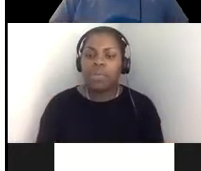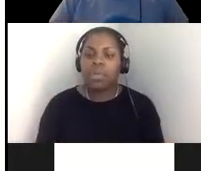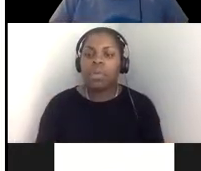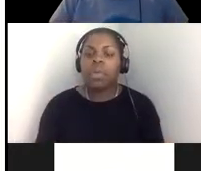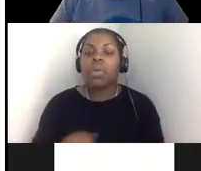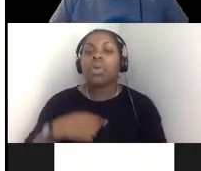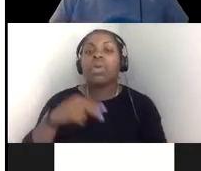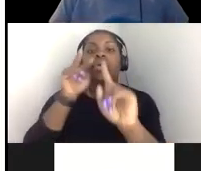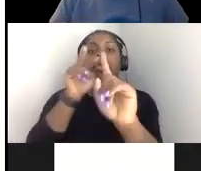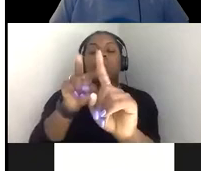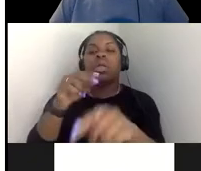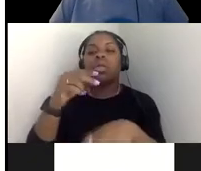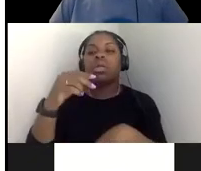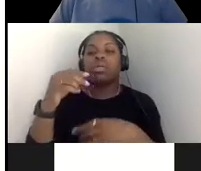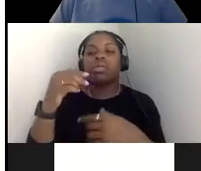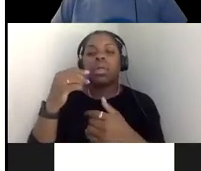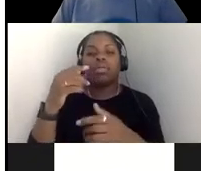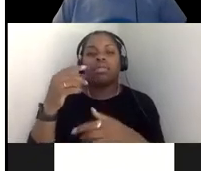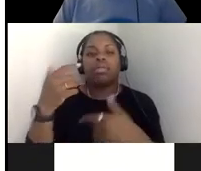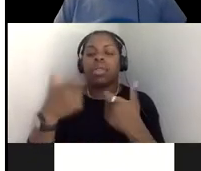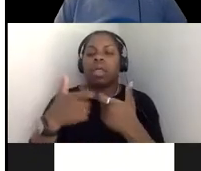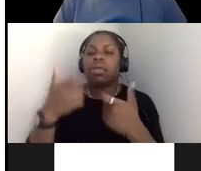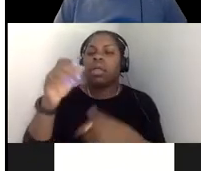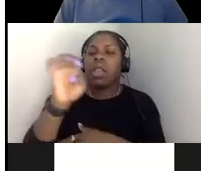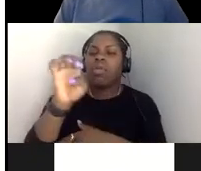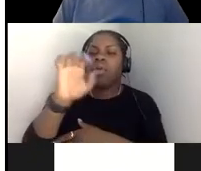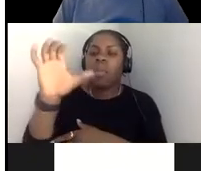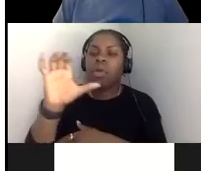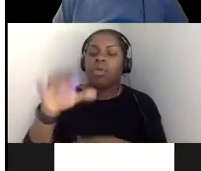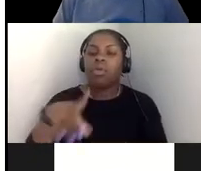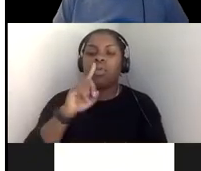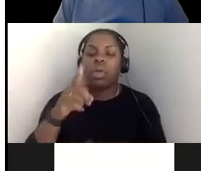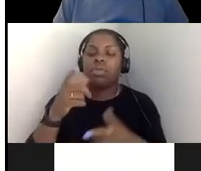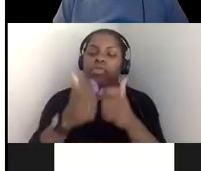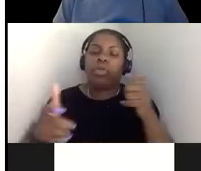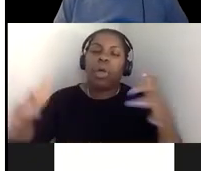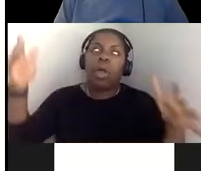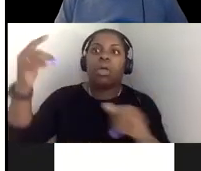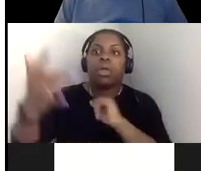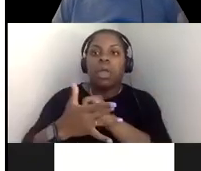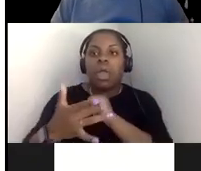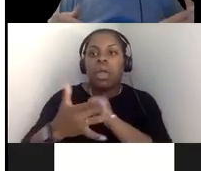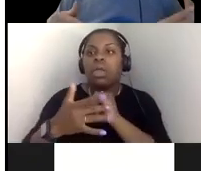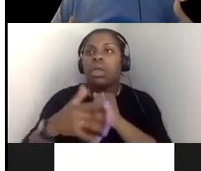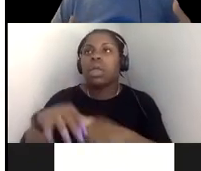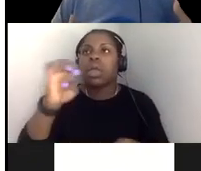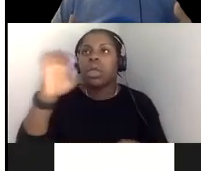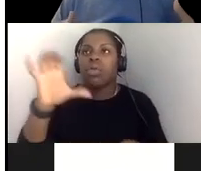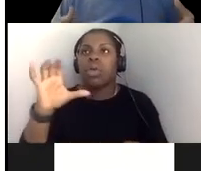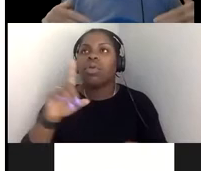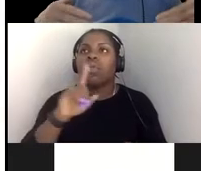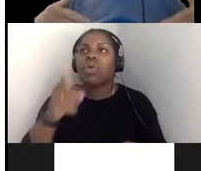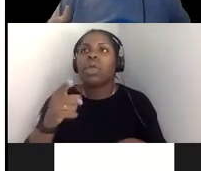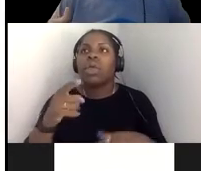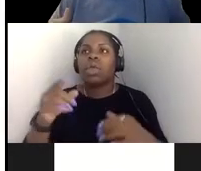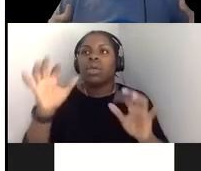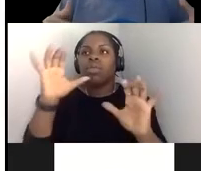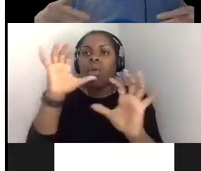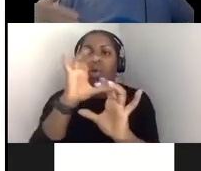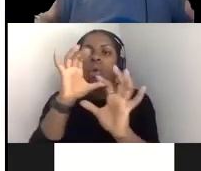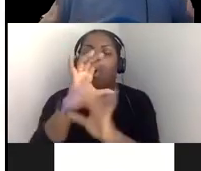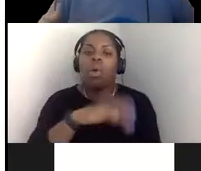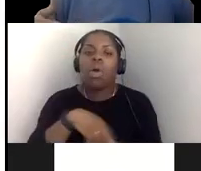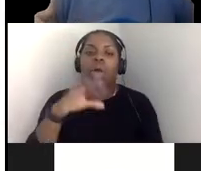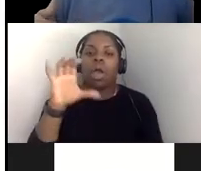electronic monitoring as a subset of this greater technology of e-carceration. And we're going to explore